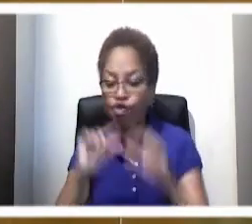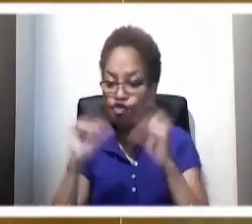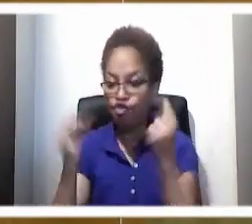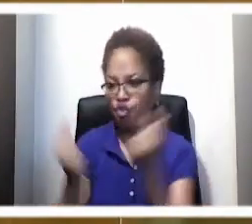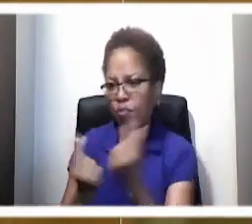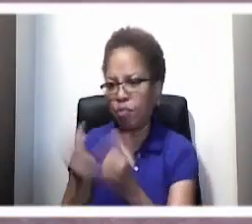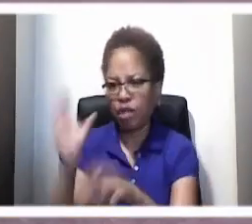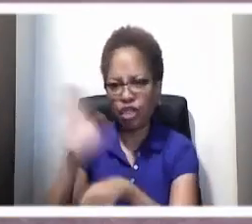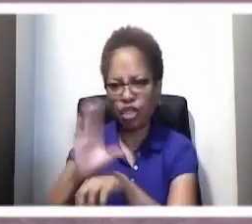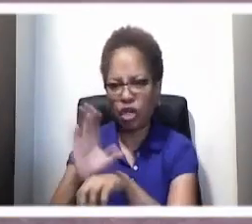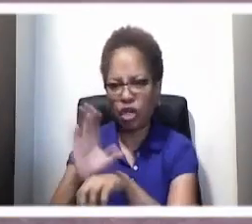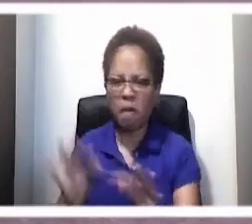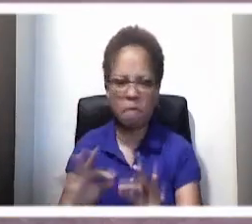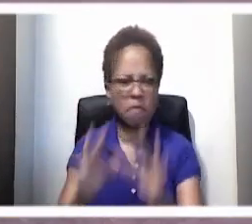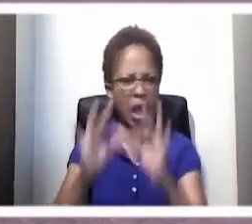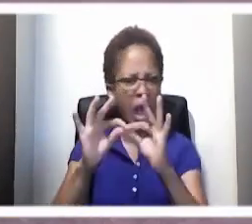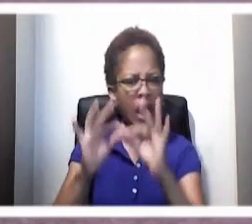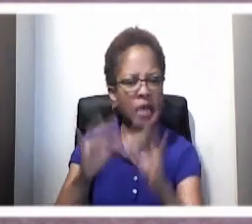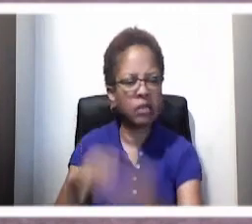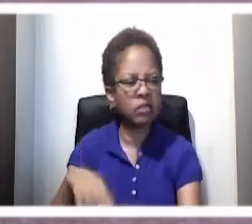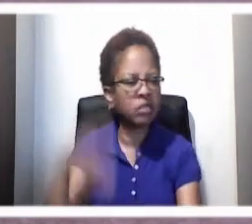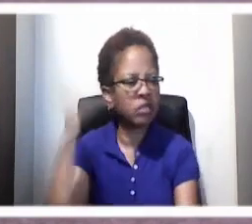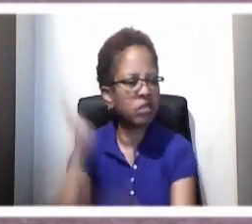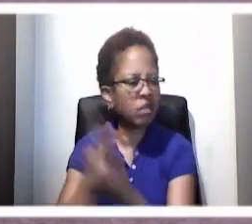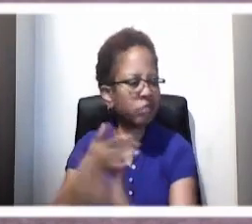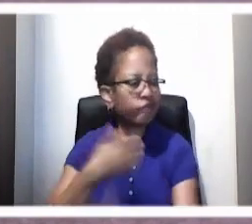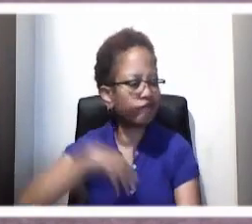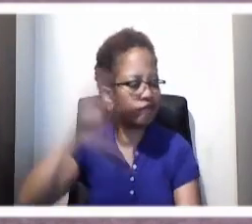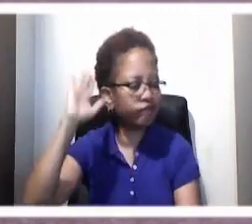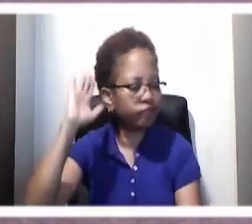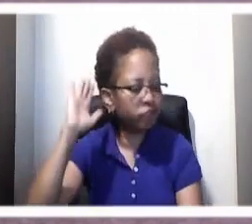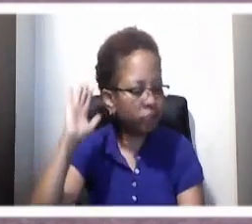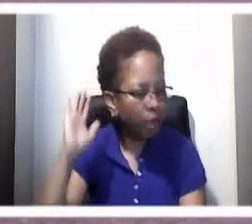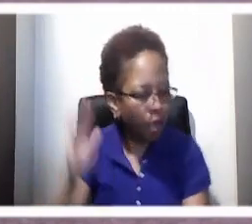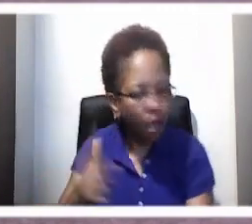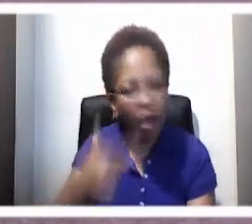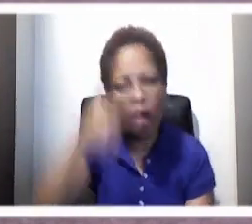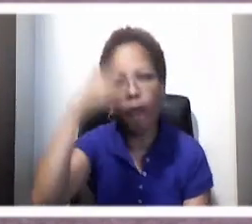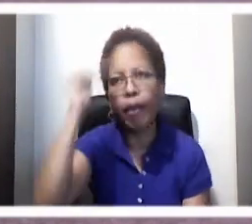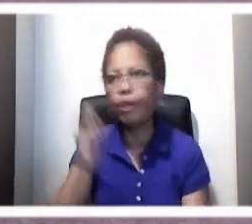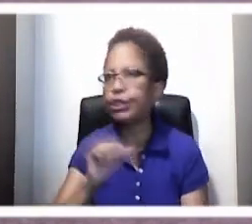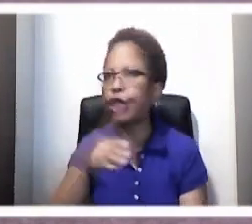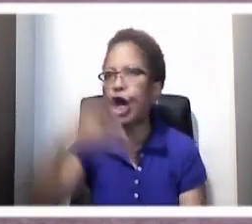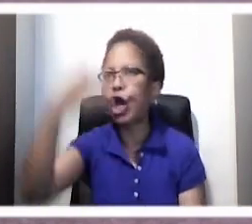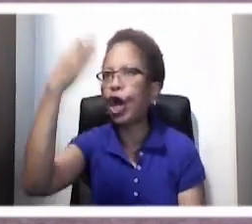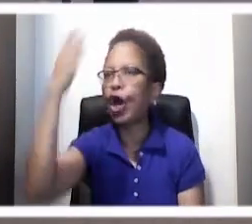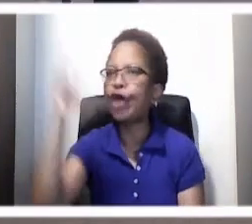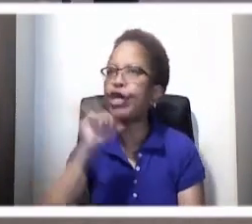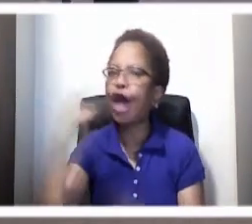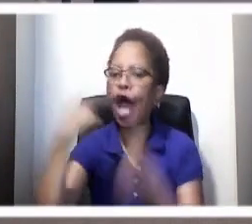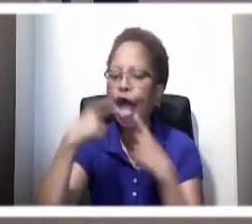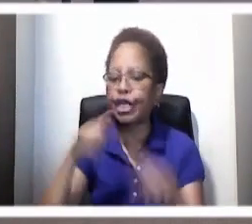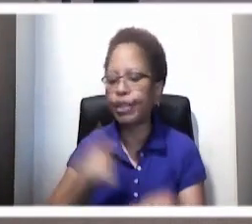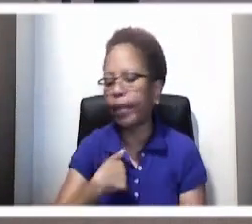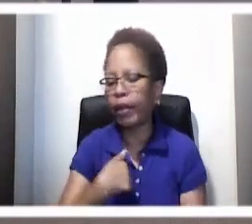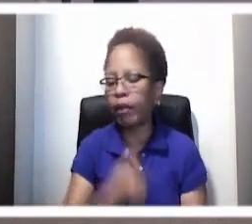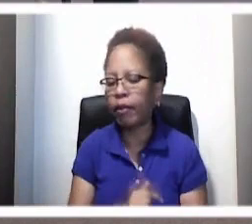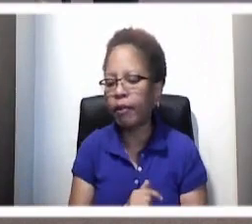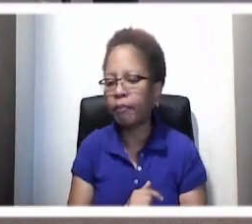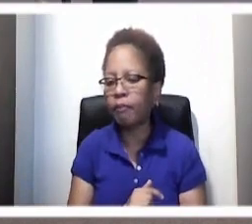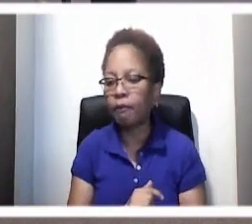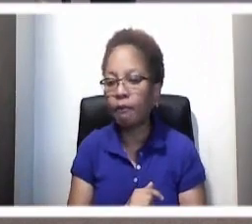virtual masses. We may just stop anything religious because God has not answered our prayer. We're depressed.